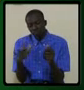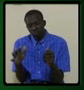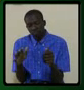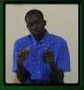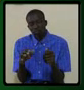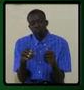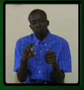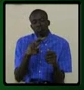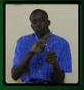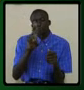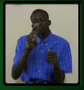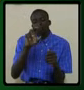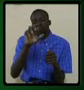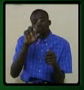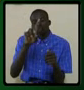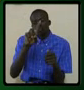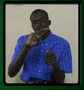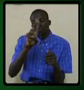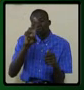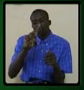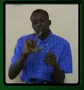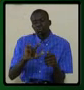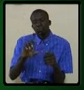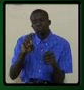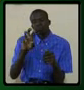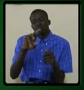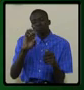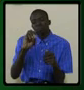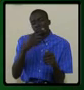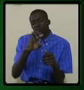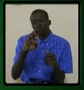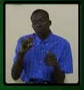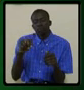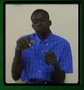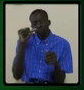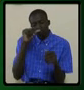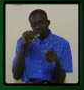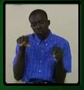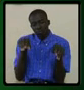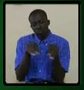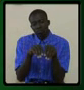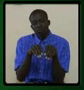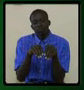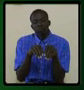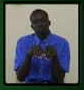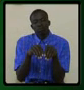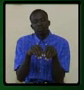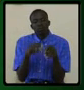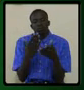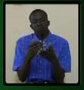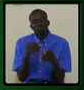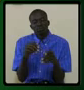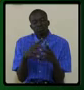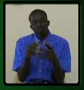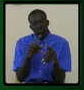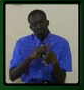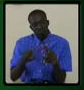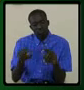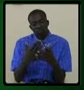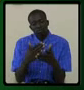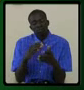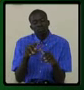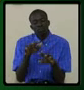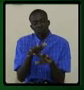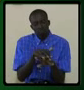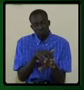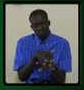hydrogen gas are formed. Some metals react more strongly with water than others. We will use cold water for the